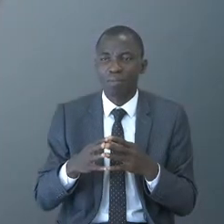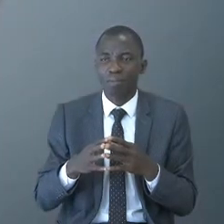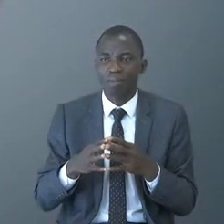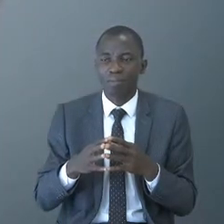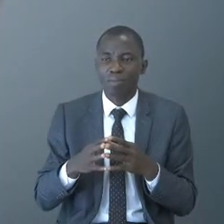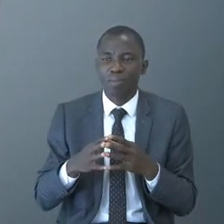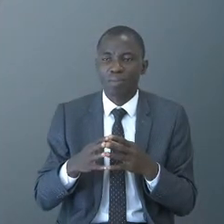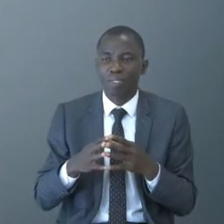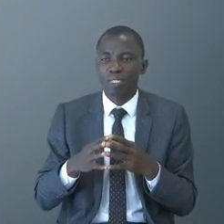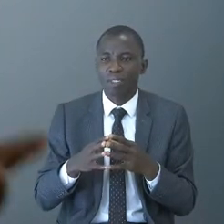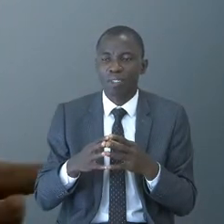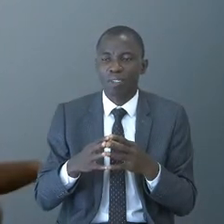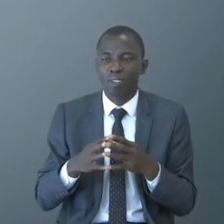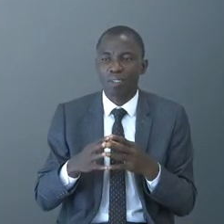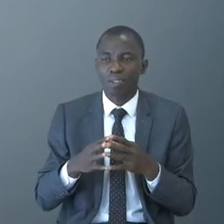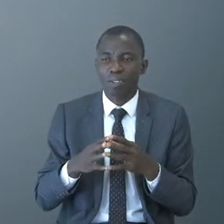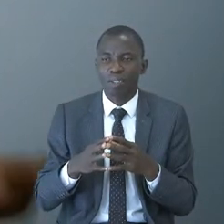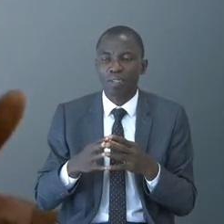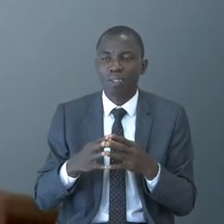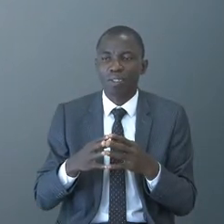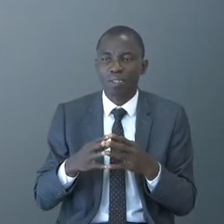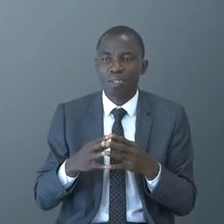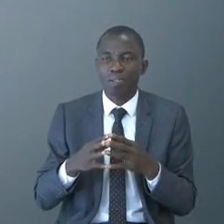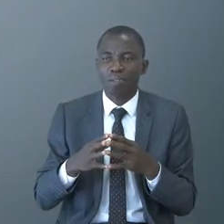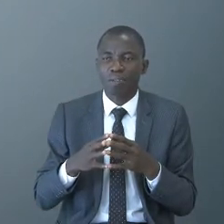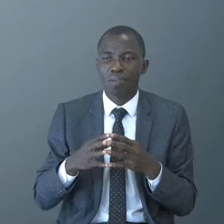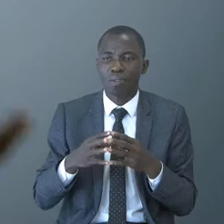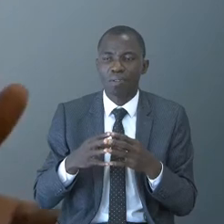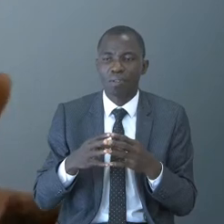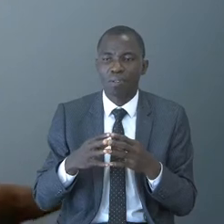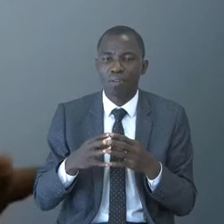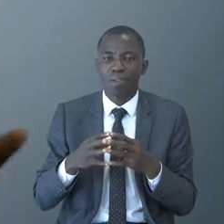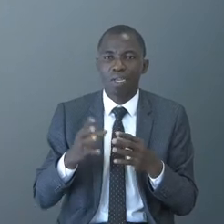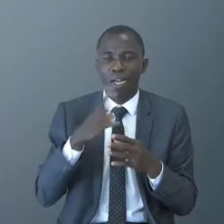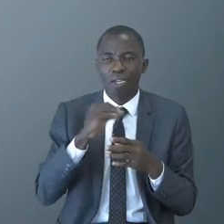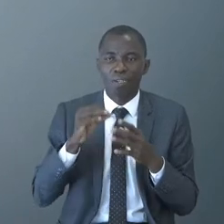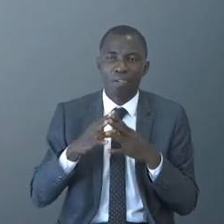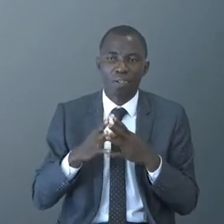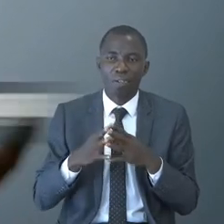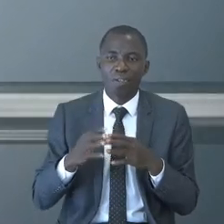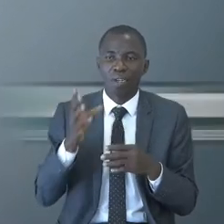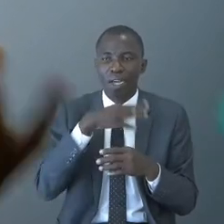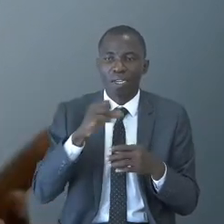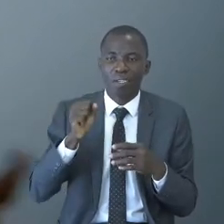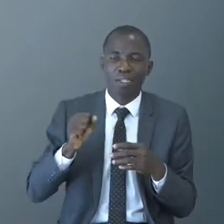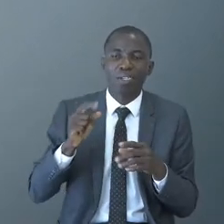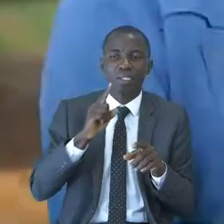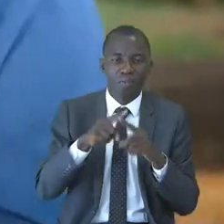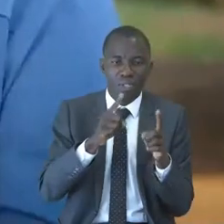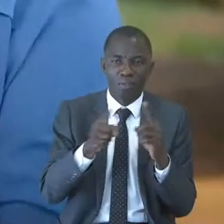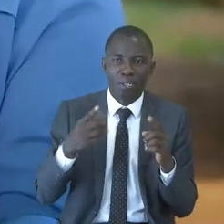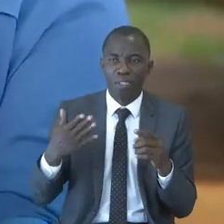a lower urinary tract symptoms, what they call hesitancy, dribbling of urine, feeling of incomplete voiding, and the rest of